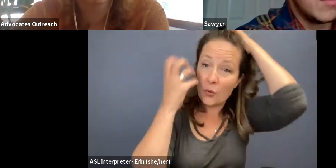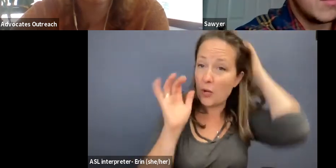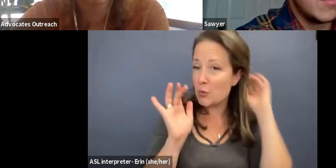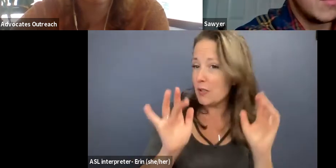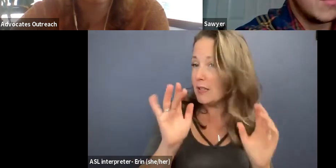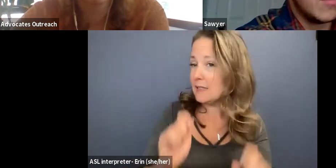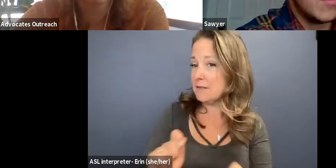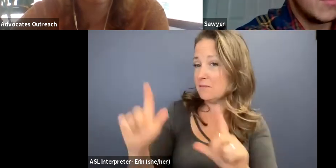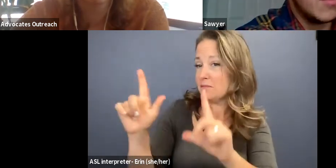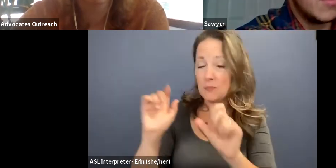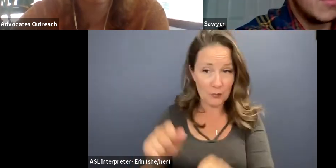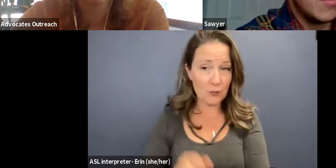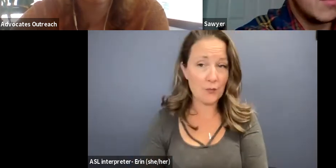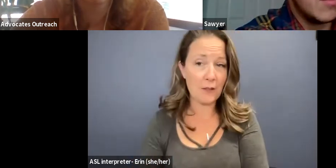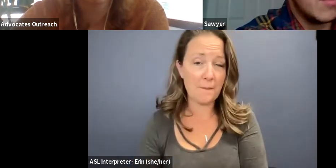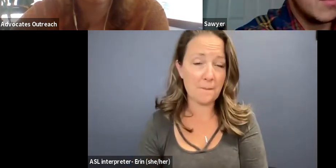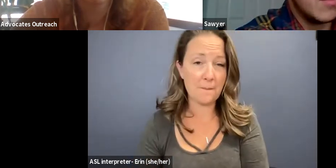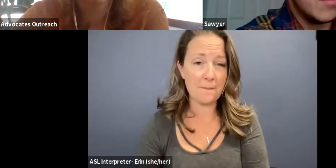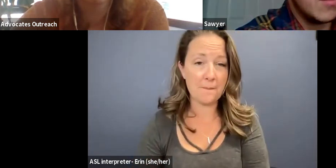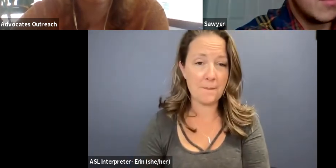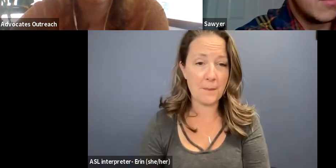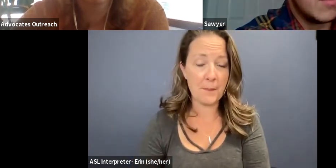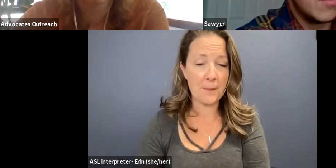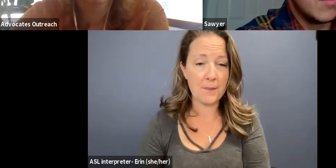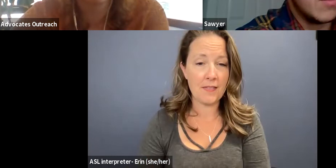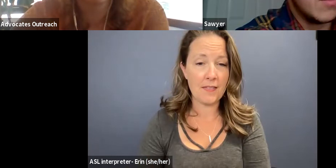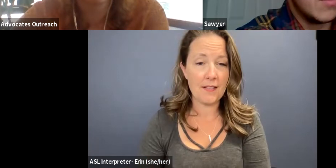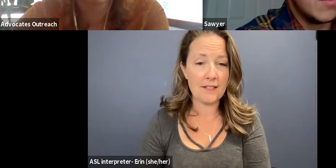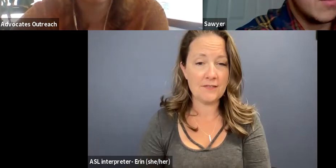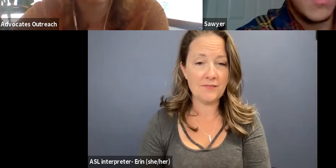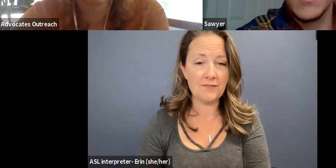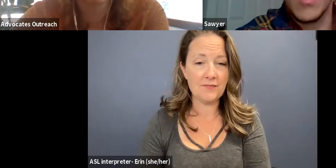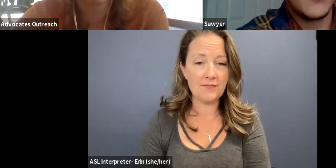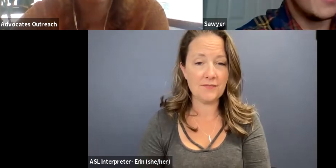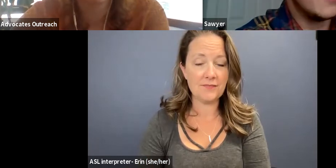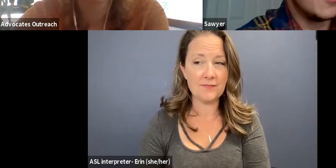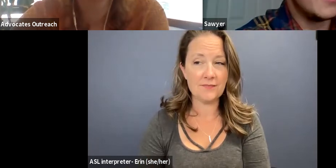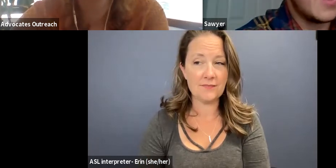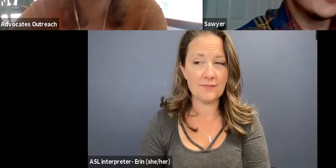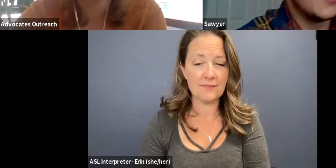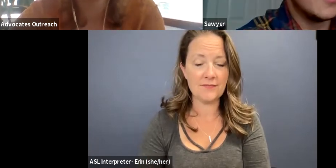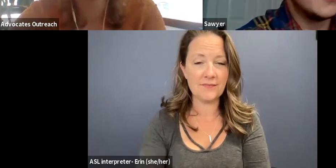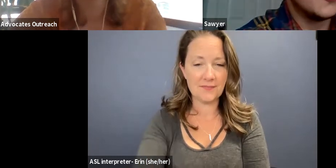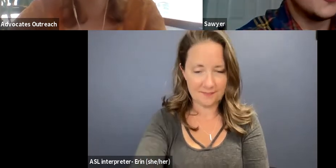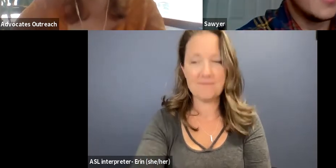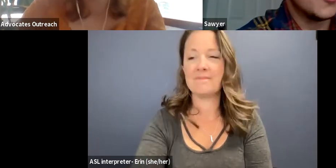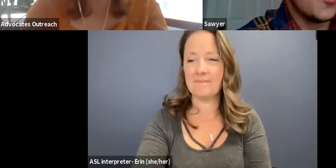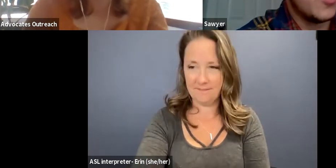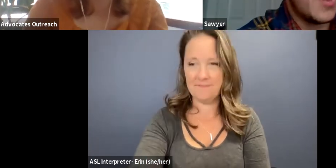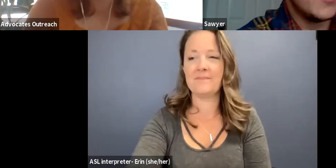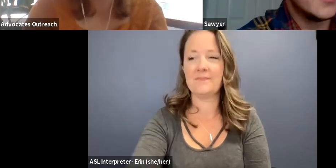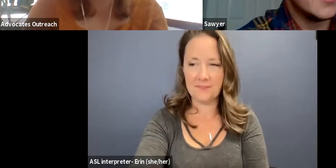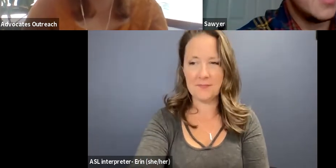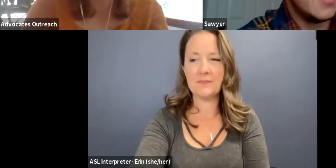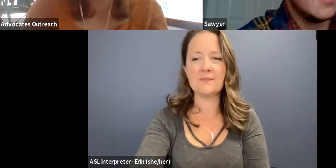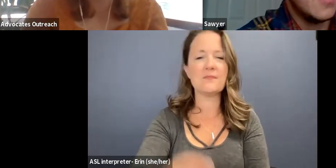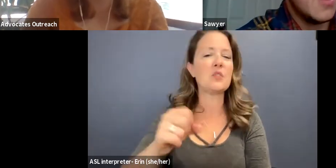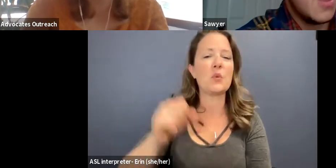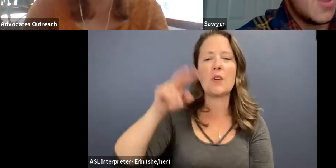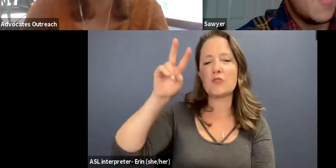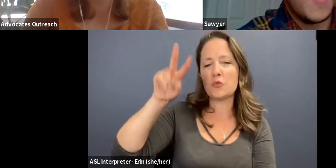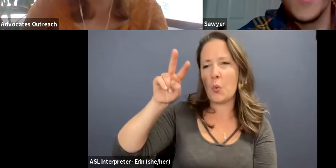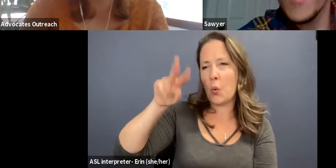like a young child or like a birth to 4-year-old would be doing. But this is just a screenshot of a